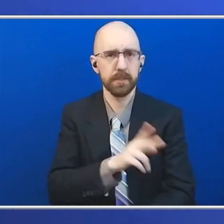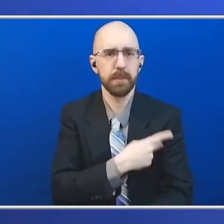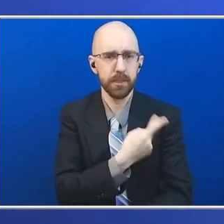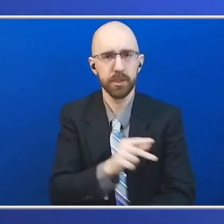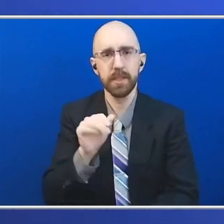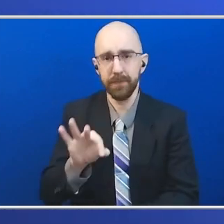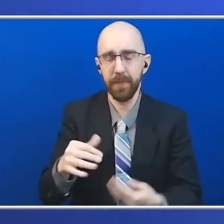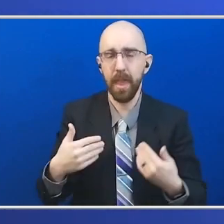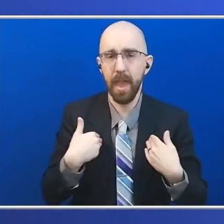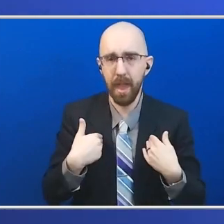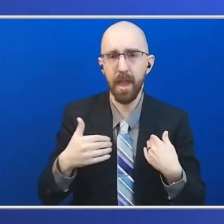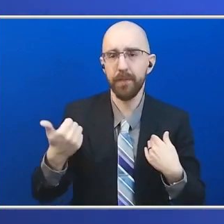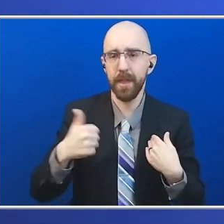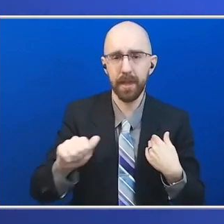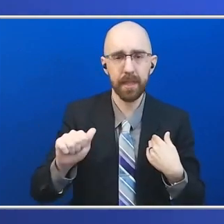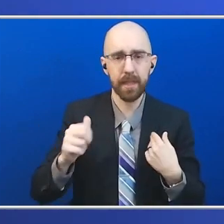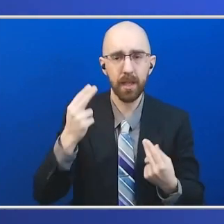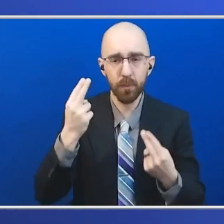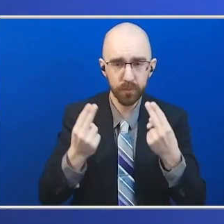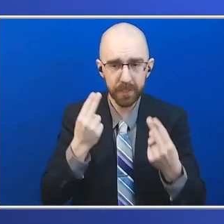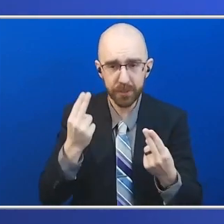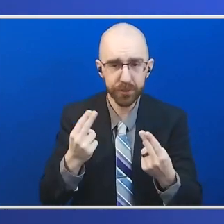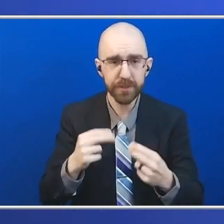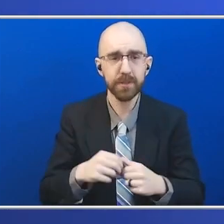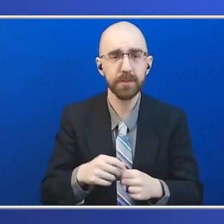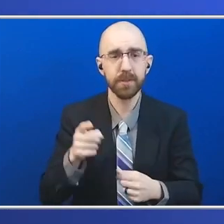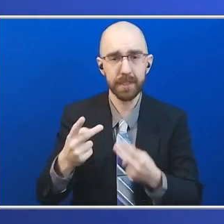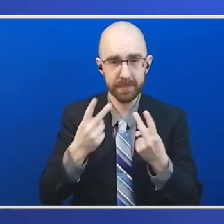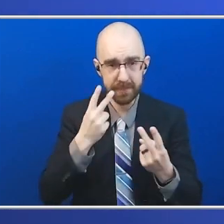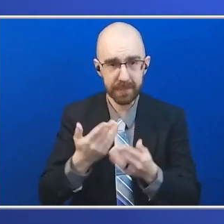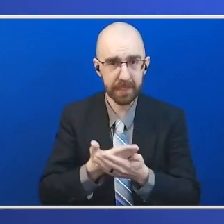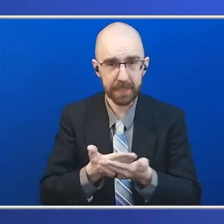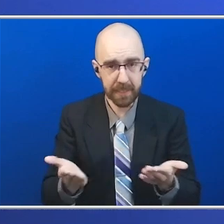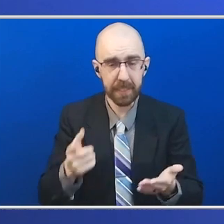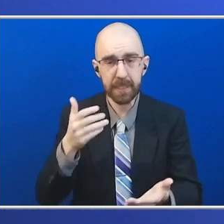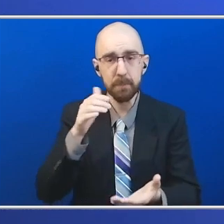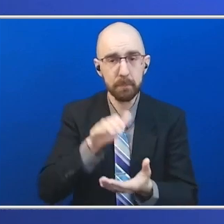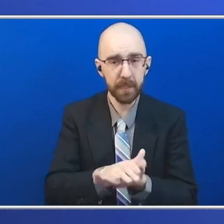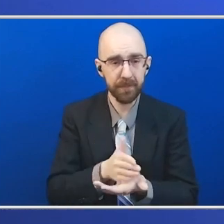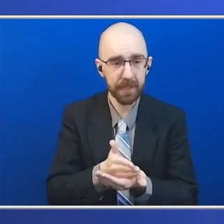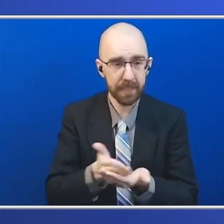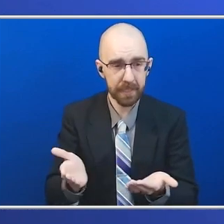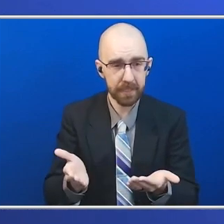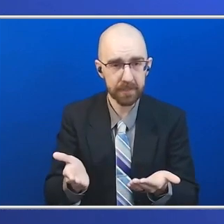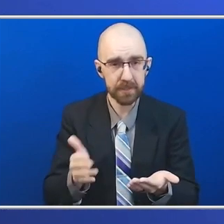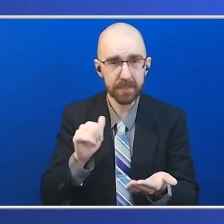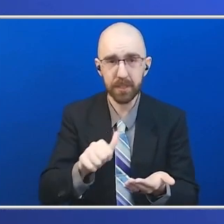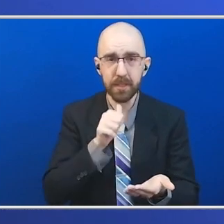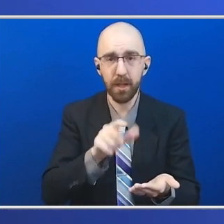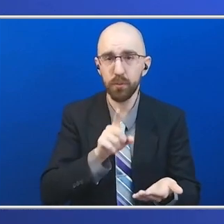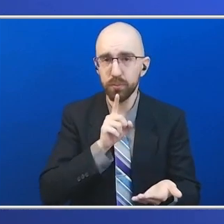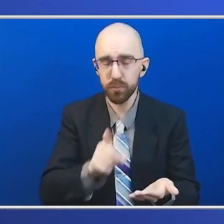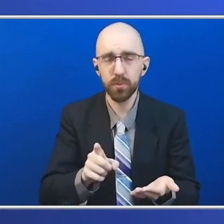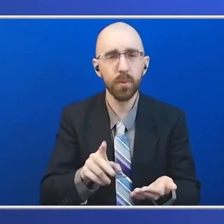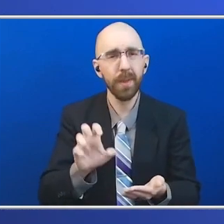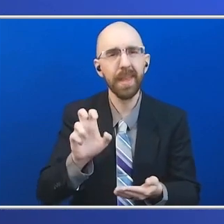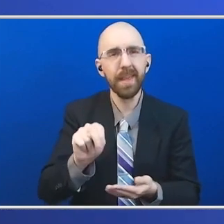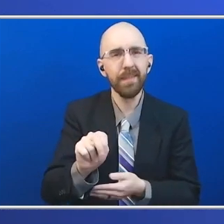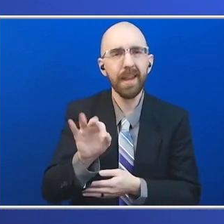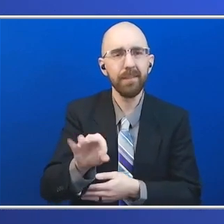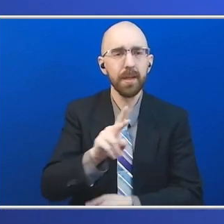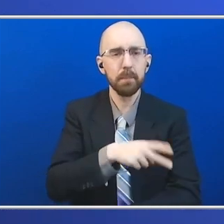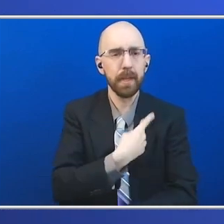any hallucinations. In other words, are they seeing things? Are they believing things that are not true? So even if a patient is not